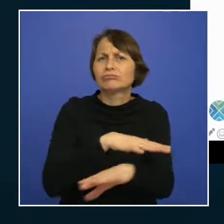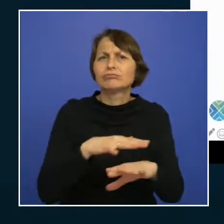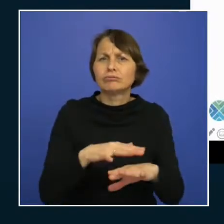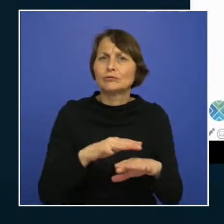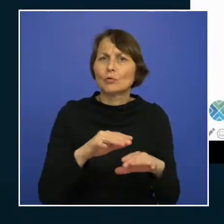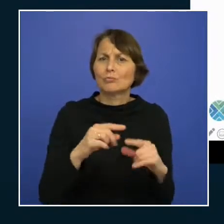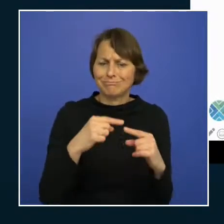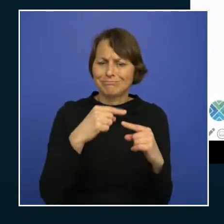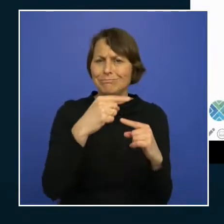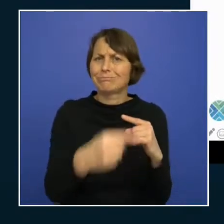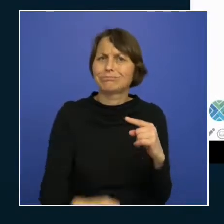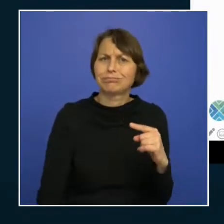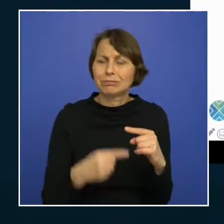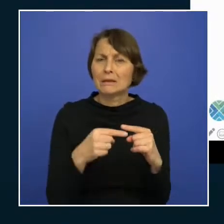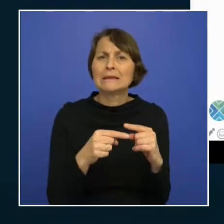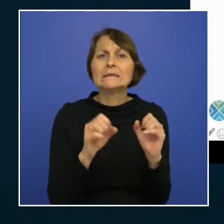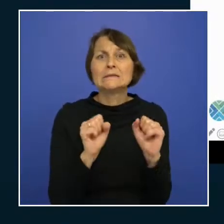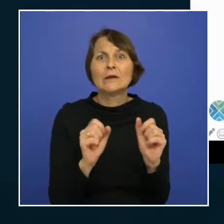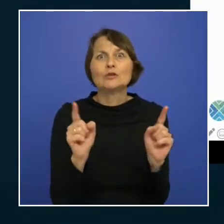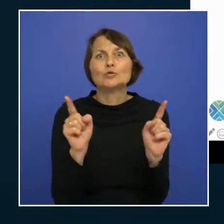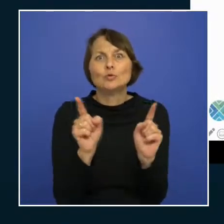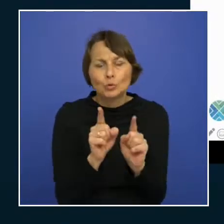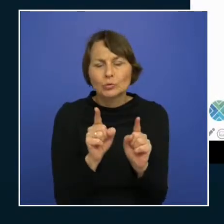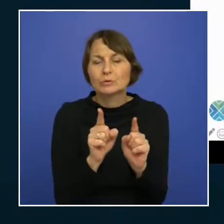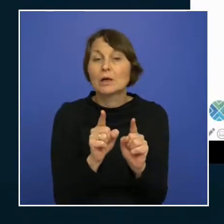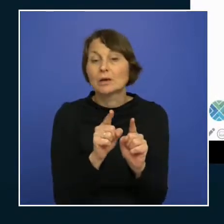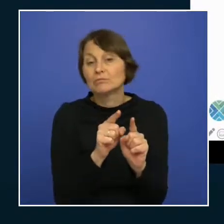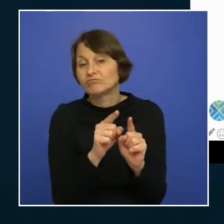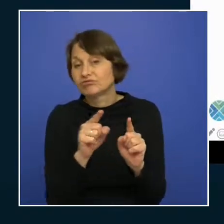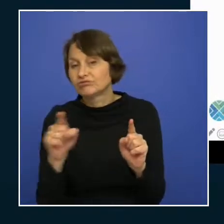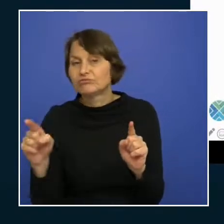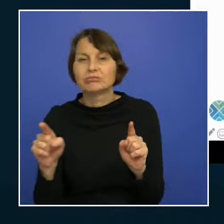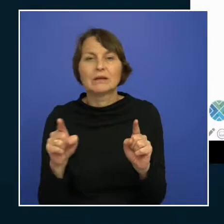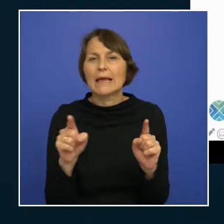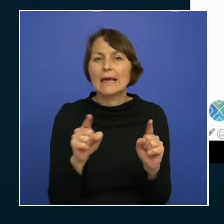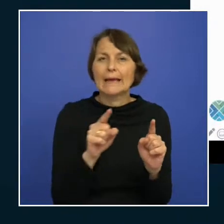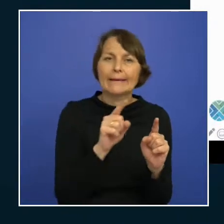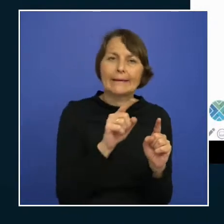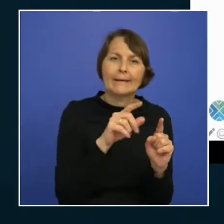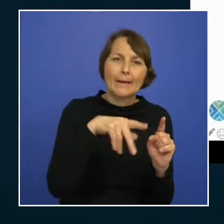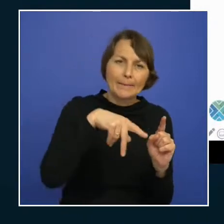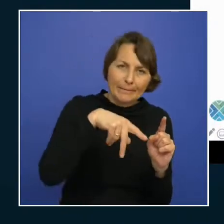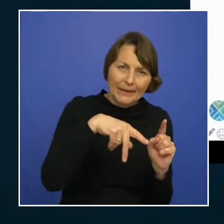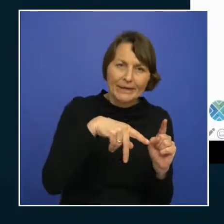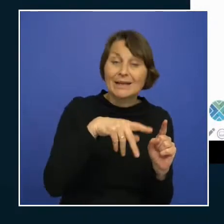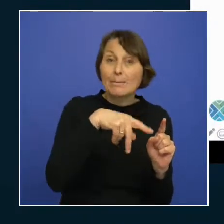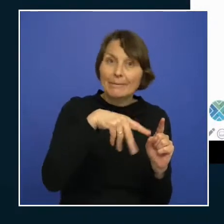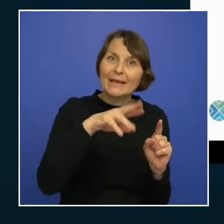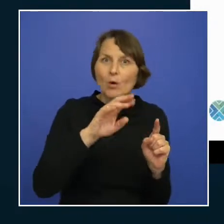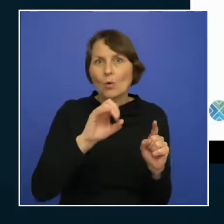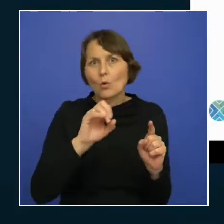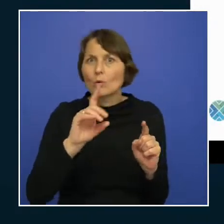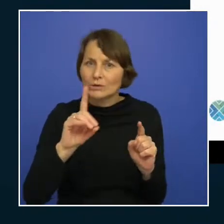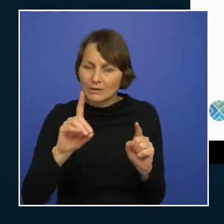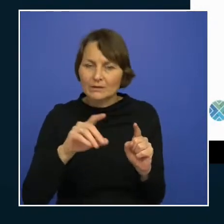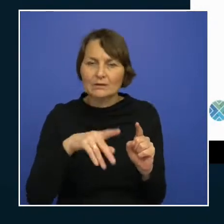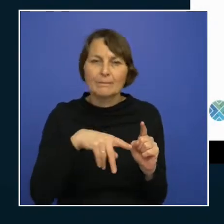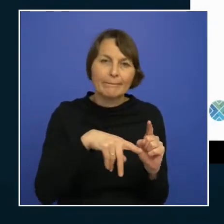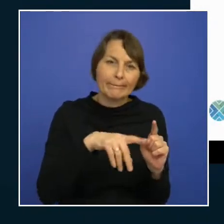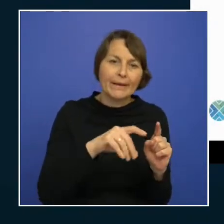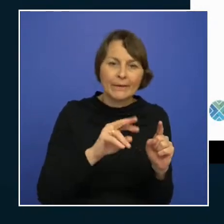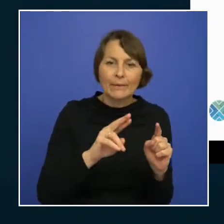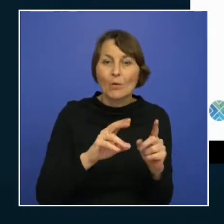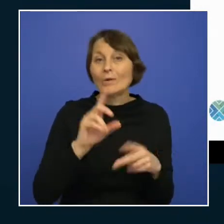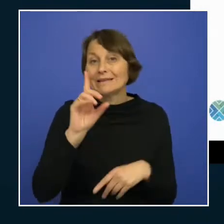try to keep this as short as possible. Trying to use letters, for example, P instead of production or D instead of dev.